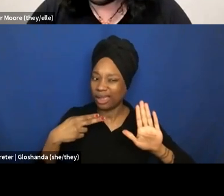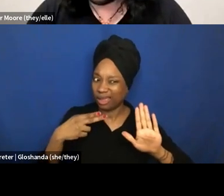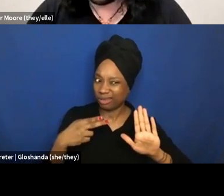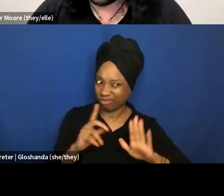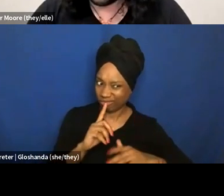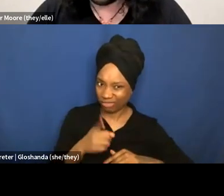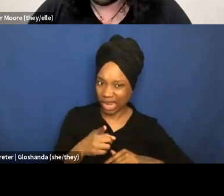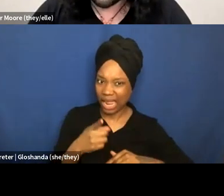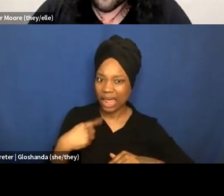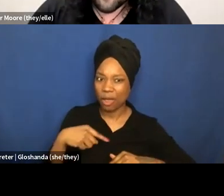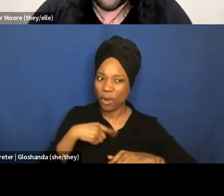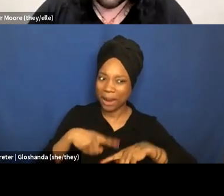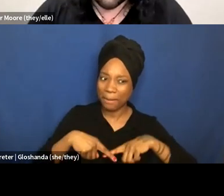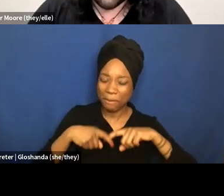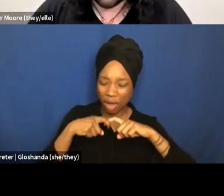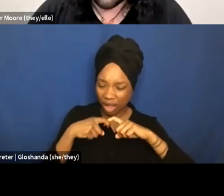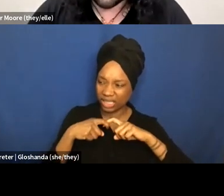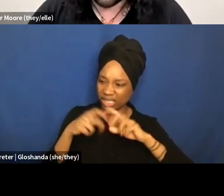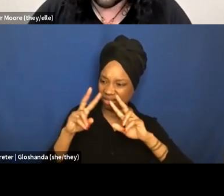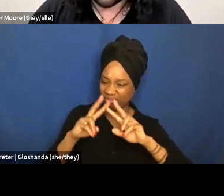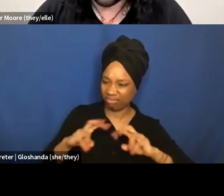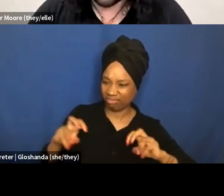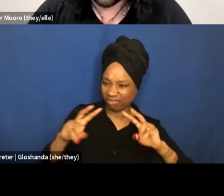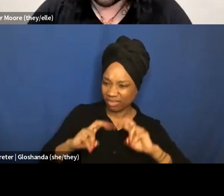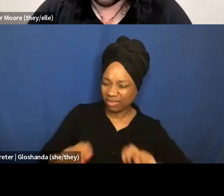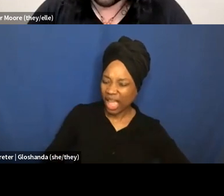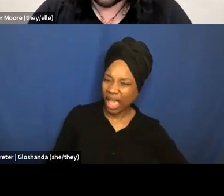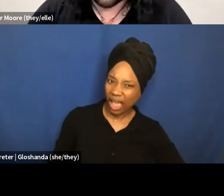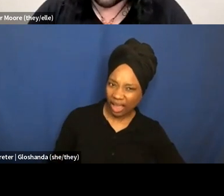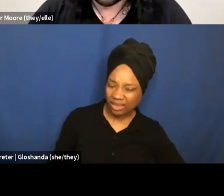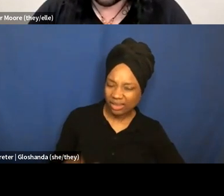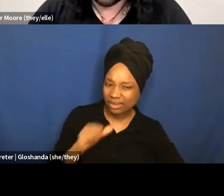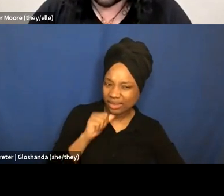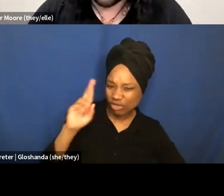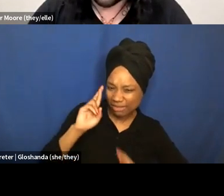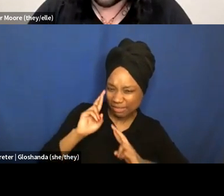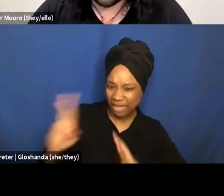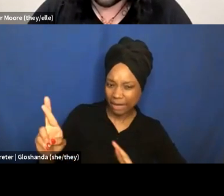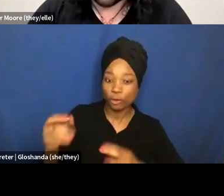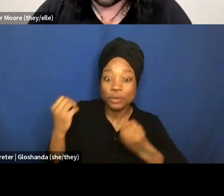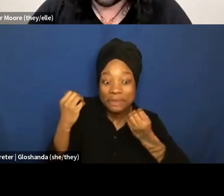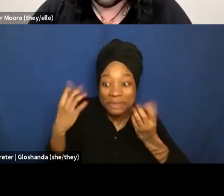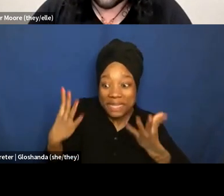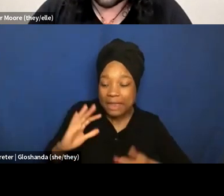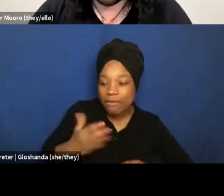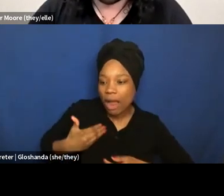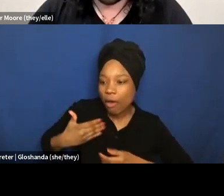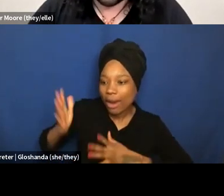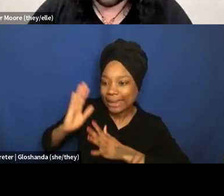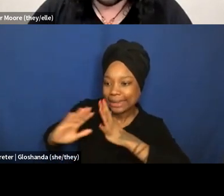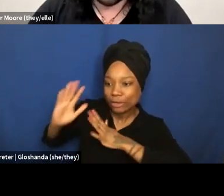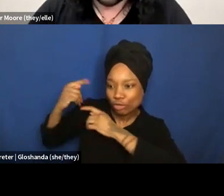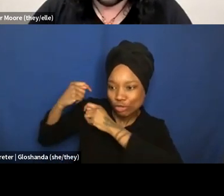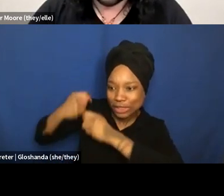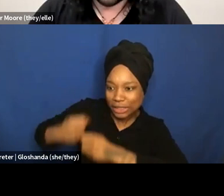how disrespectful, right, to how many of our ancestral traditions, who of our people